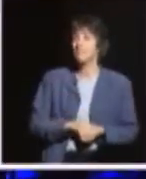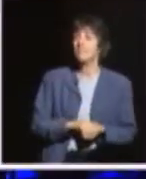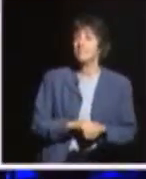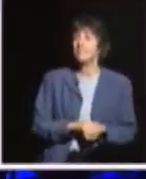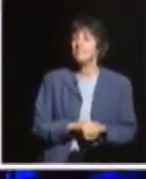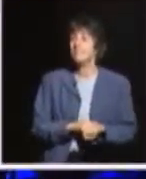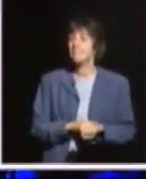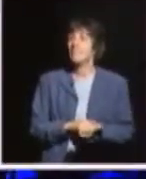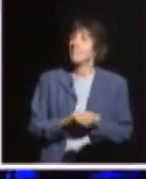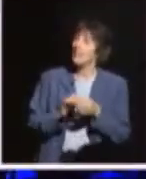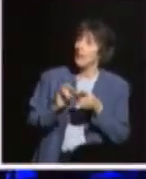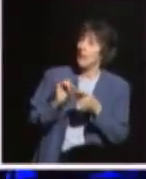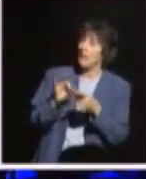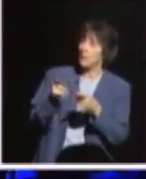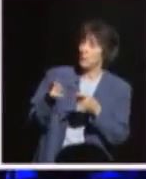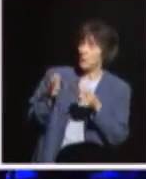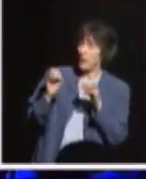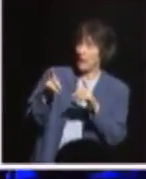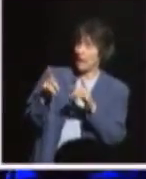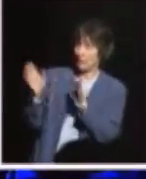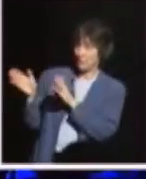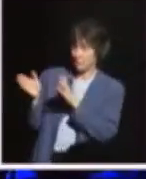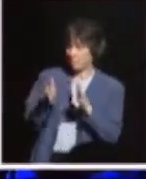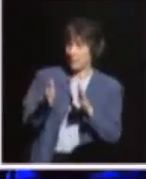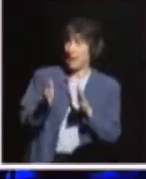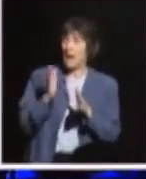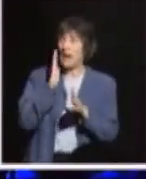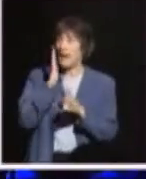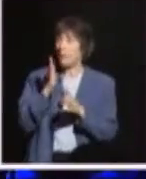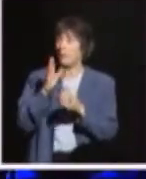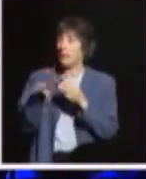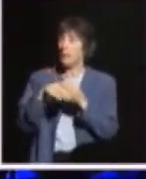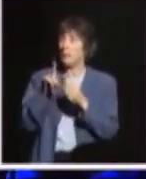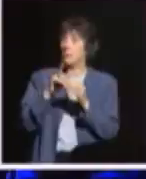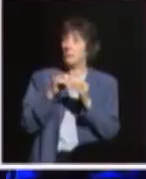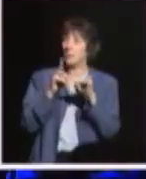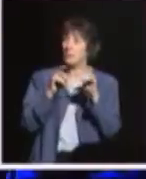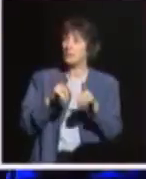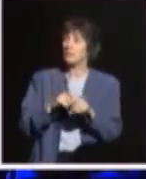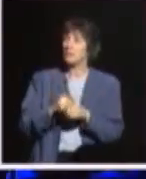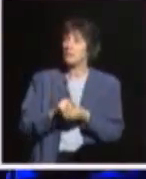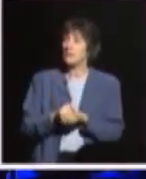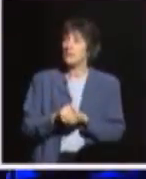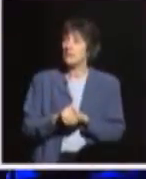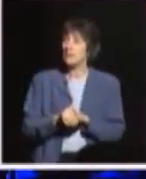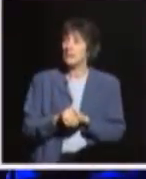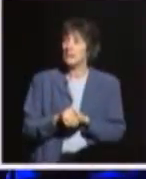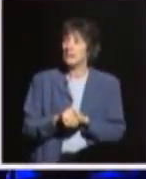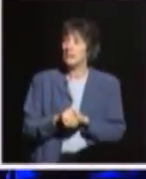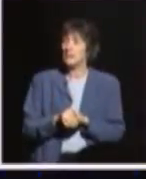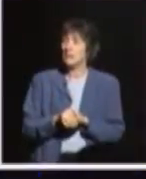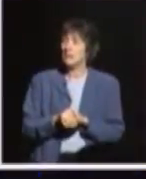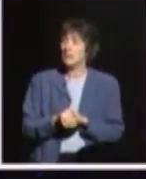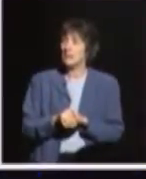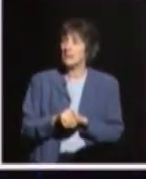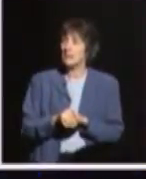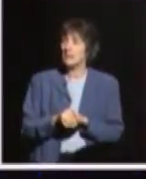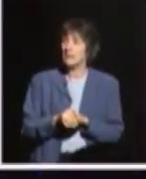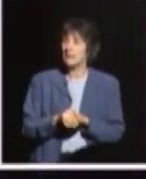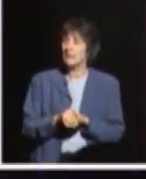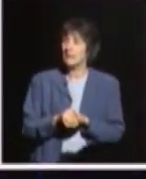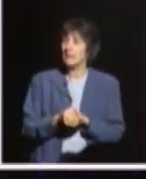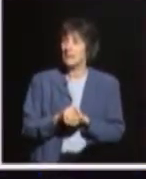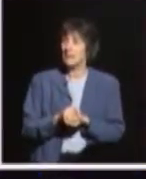Okay. Rita, if you're fine, we can squeeze in one more question if we start now. Are you okay? I wanted to thank